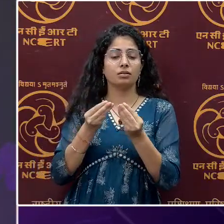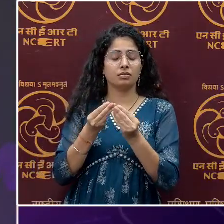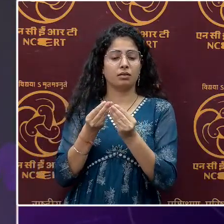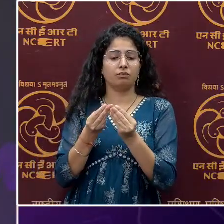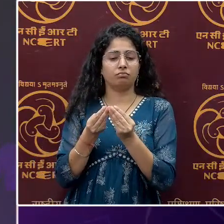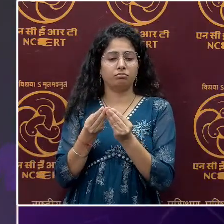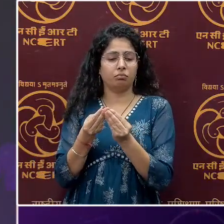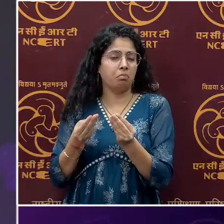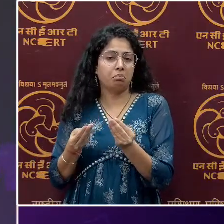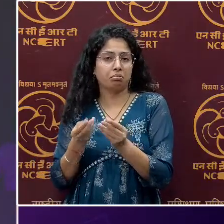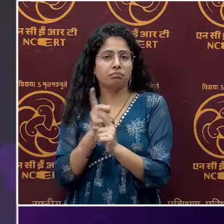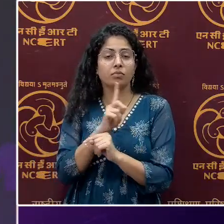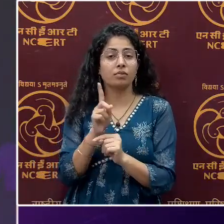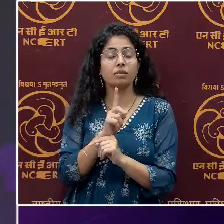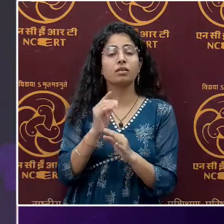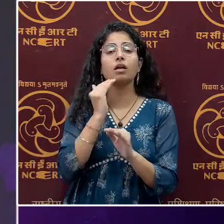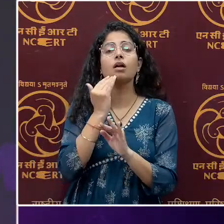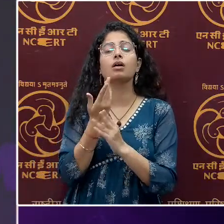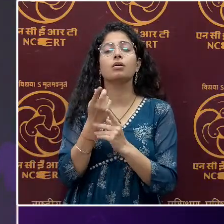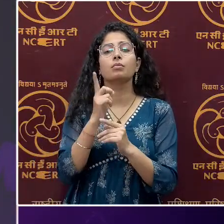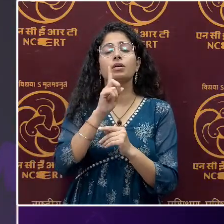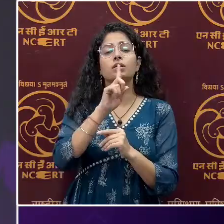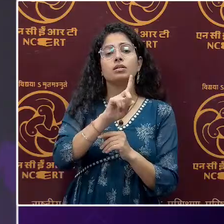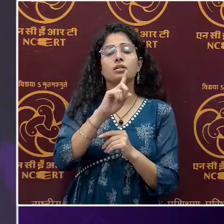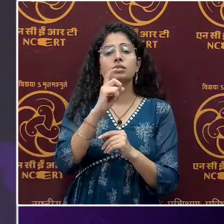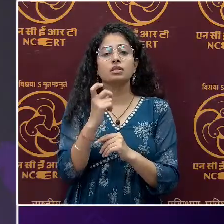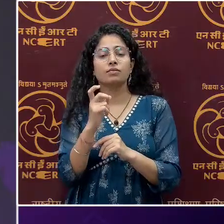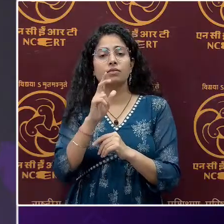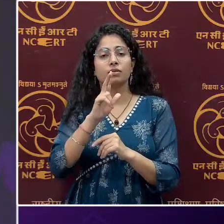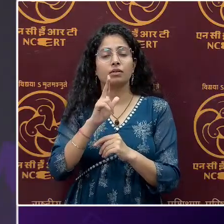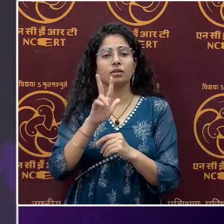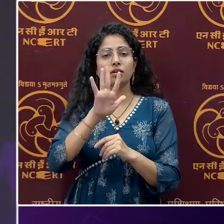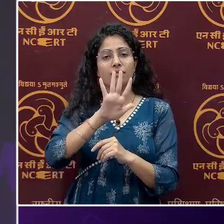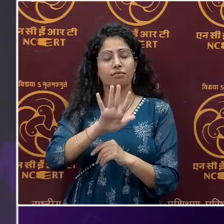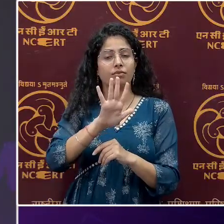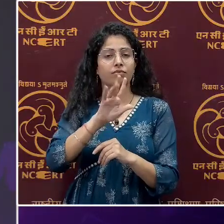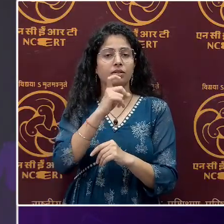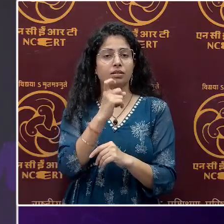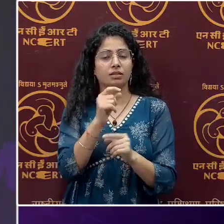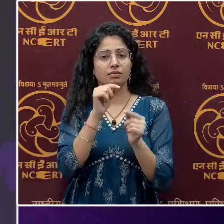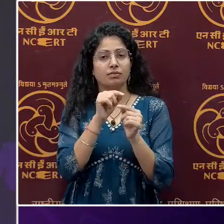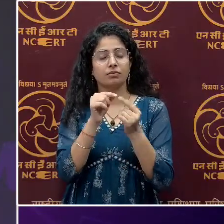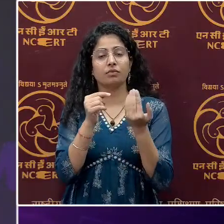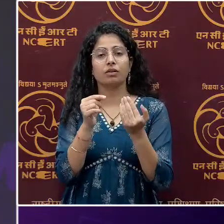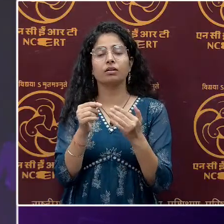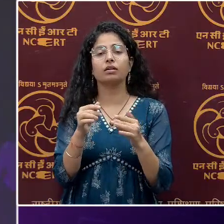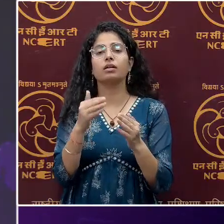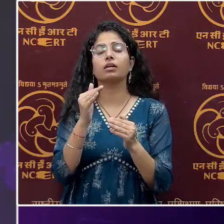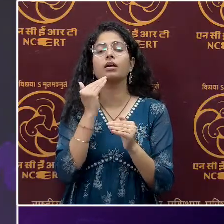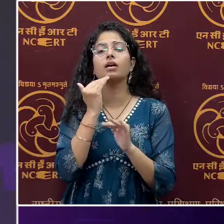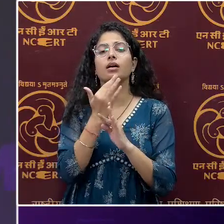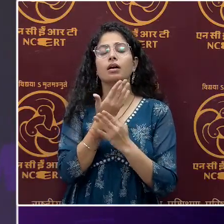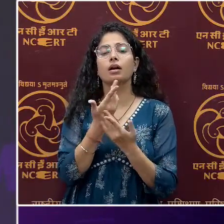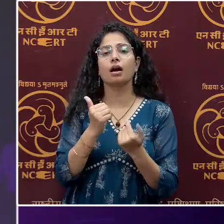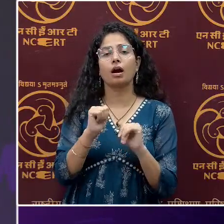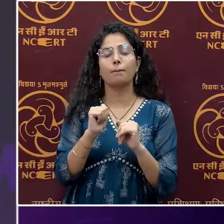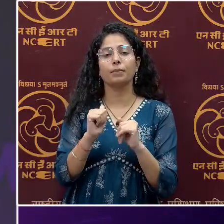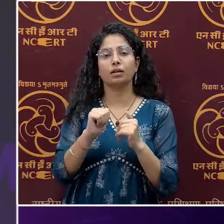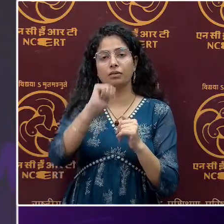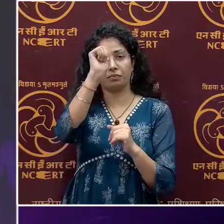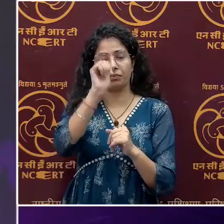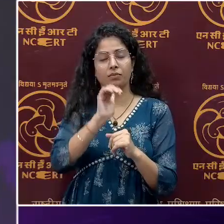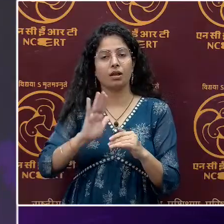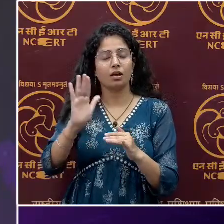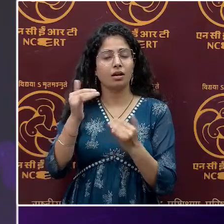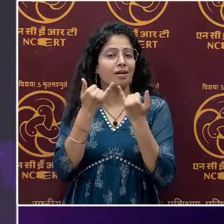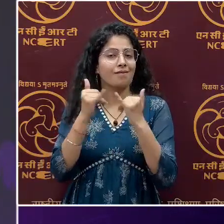The past is from 1757 to 1857, before the War of Independence that we fought,